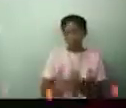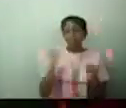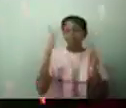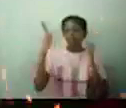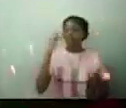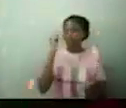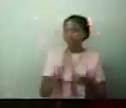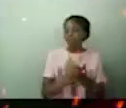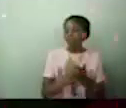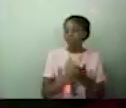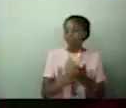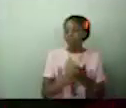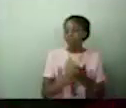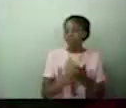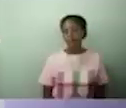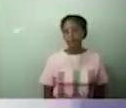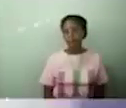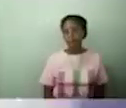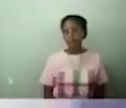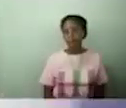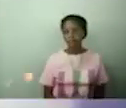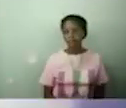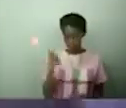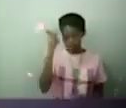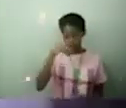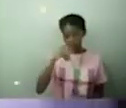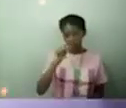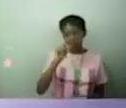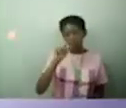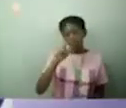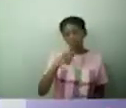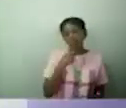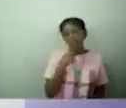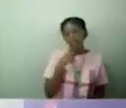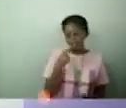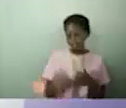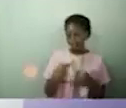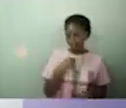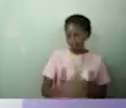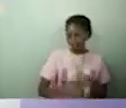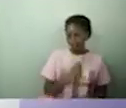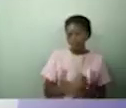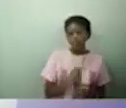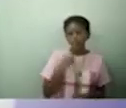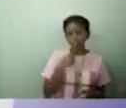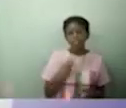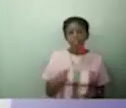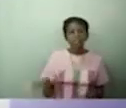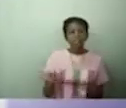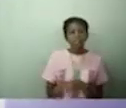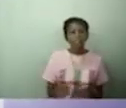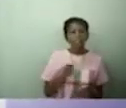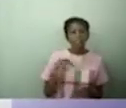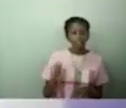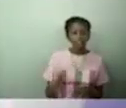Hallelujah. Well, Apostle Paul, Mikra Abraham, Ibrahim. Then here, he